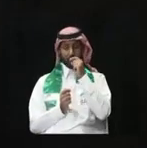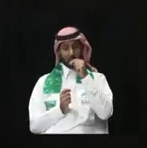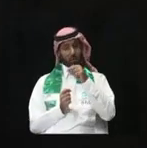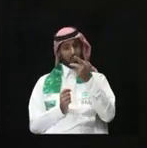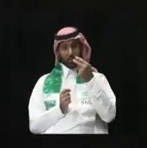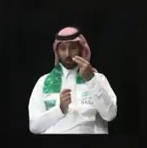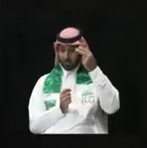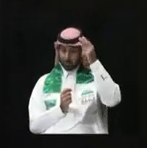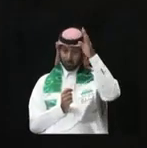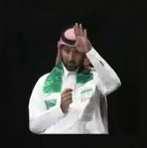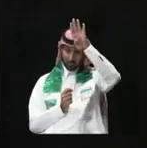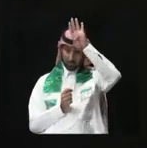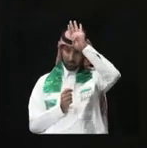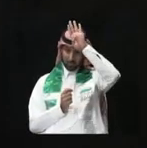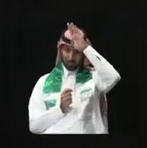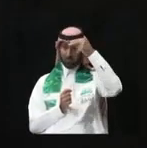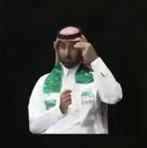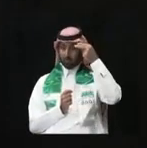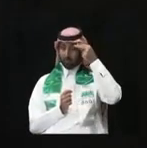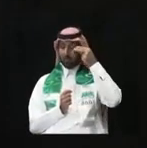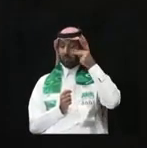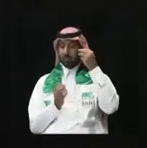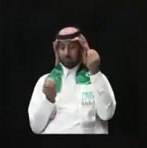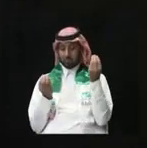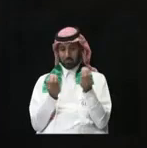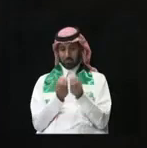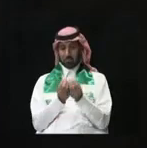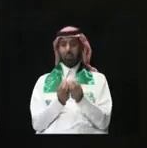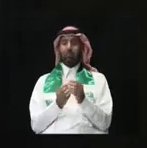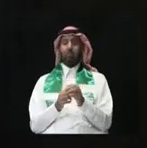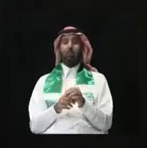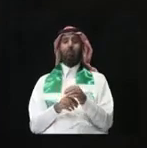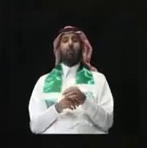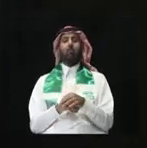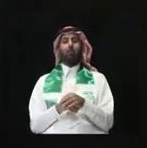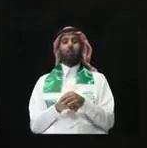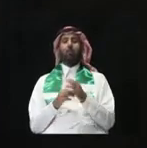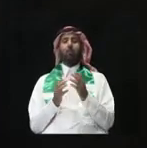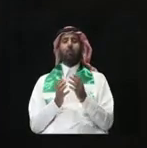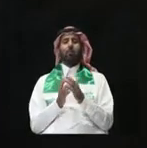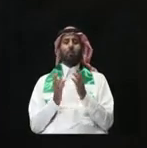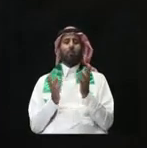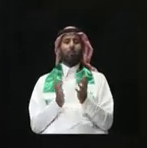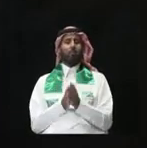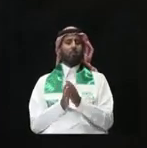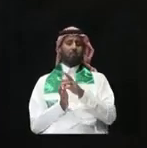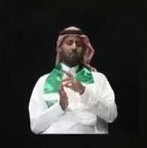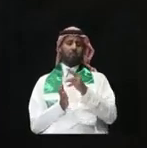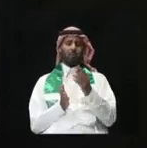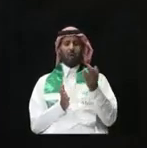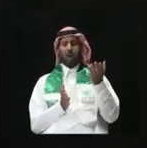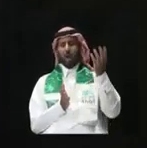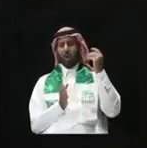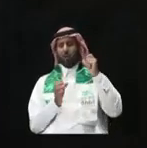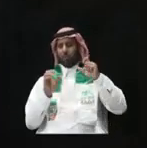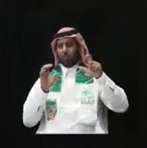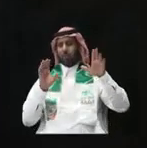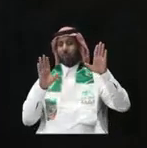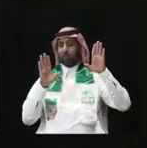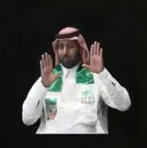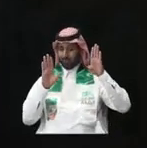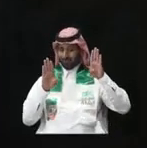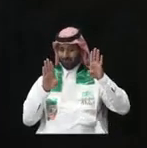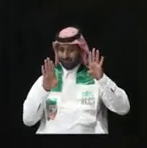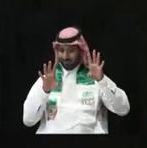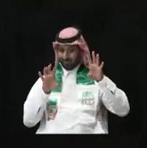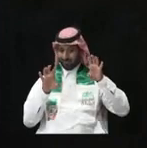happened and it changed the Saudis' lives. Let's say 90 years ago is different than our life